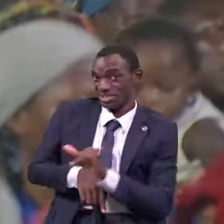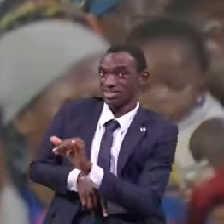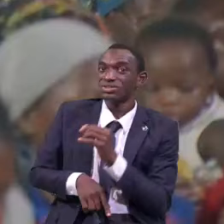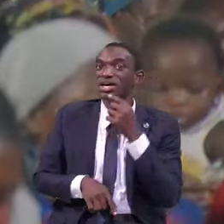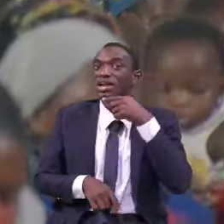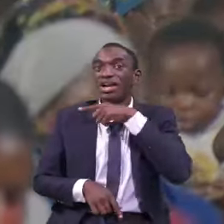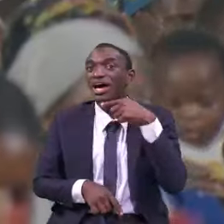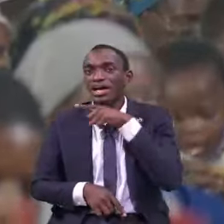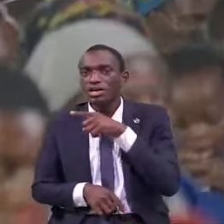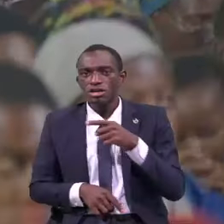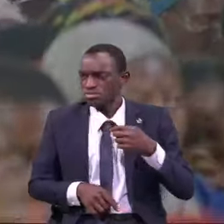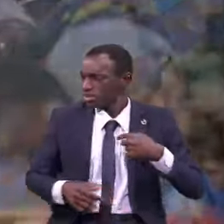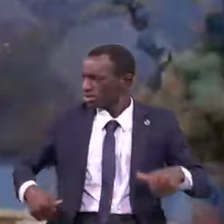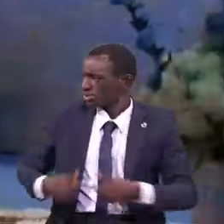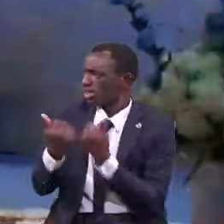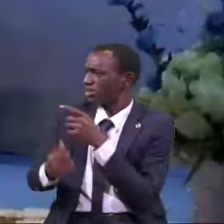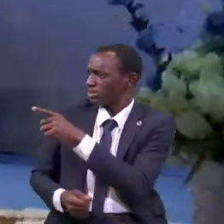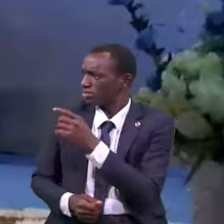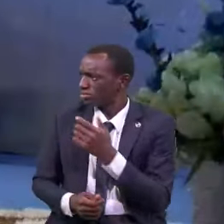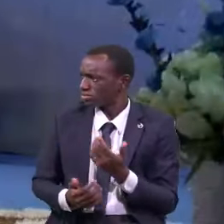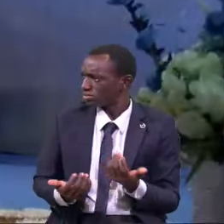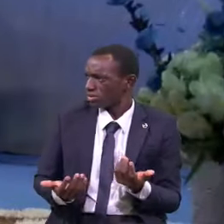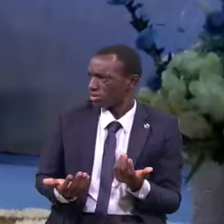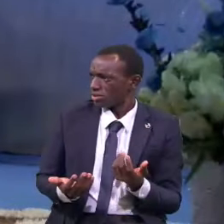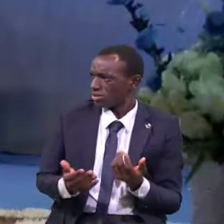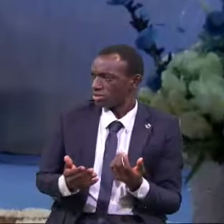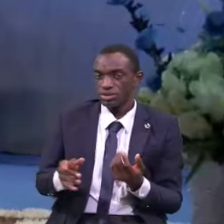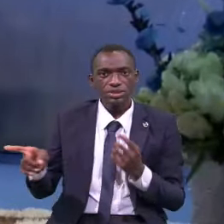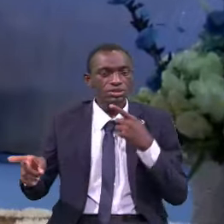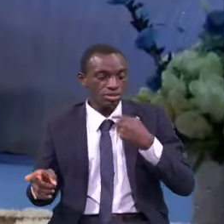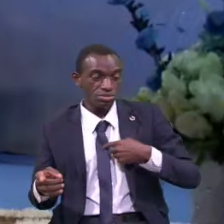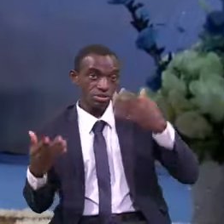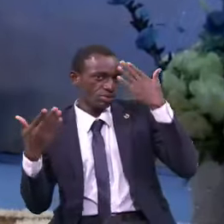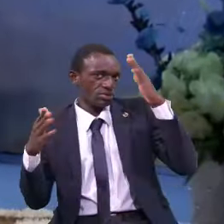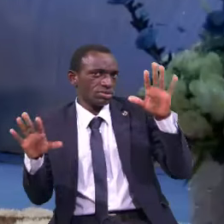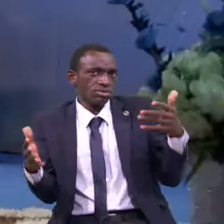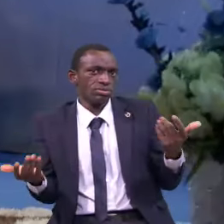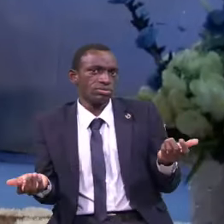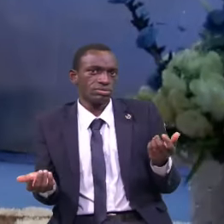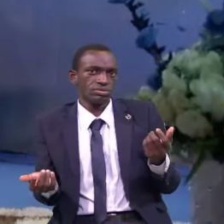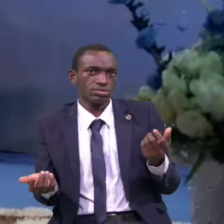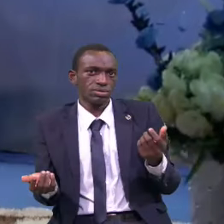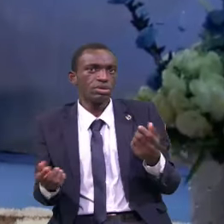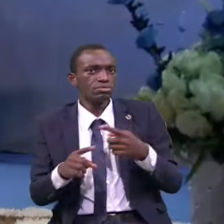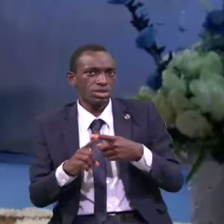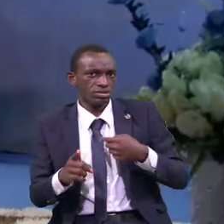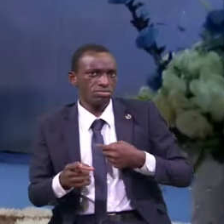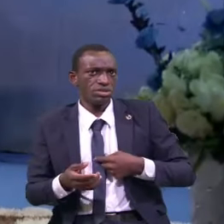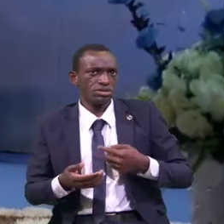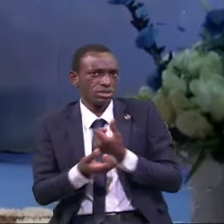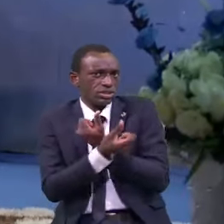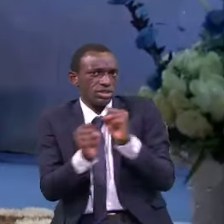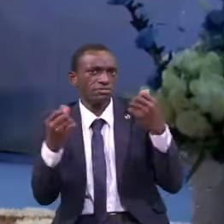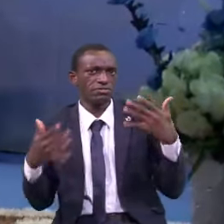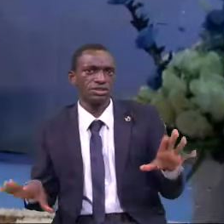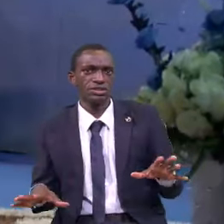you challenge him, oh, he says, I didn't know, but I'm saved. Show